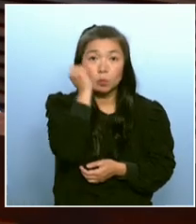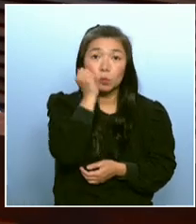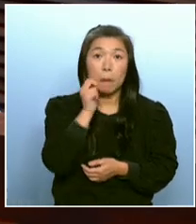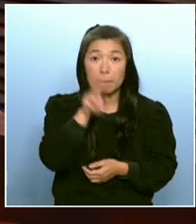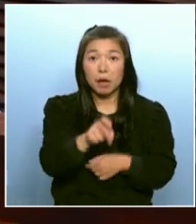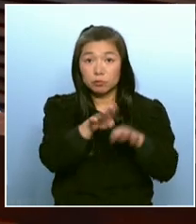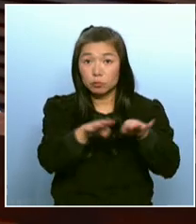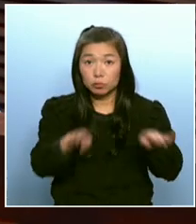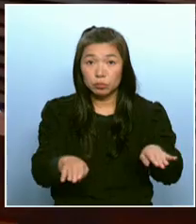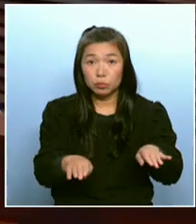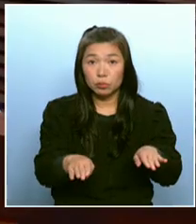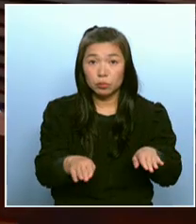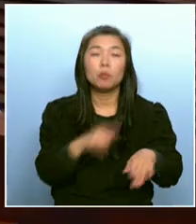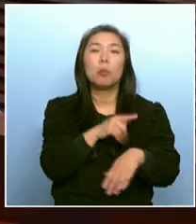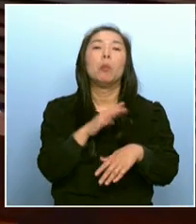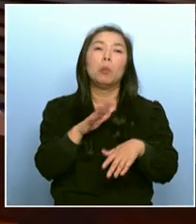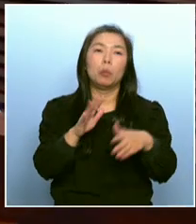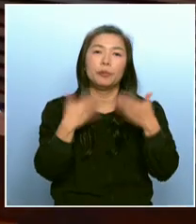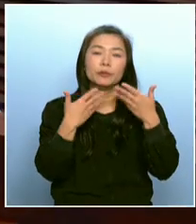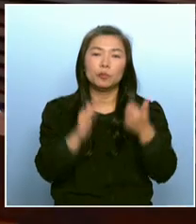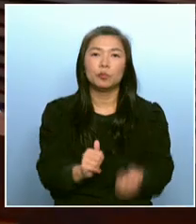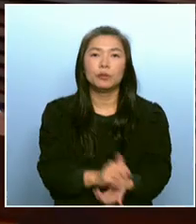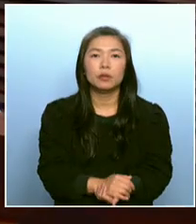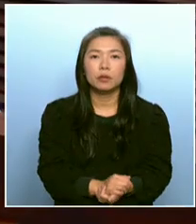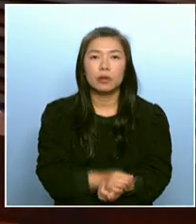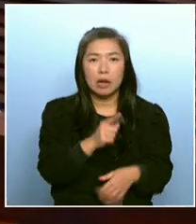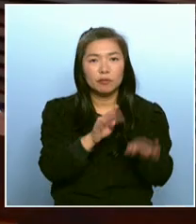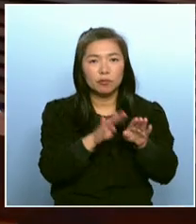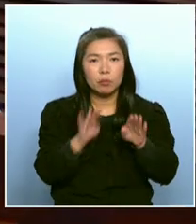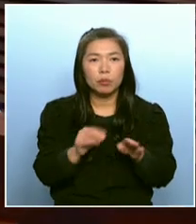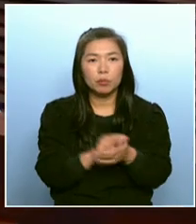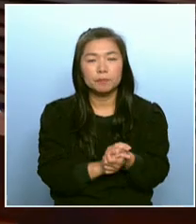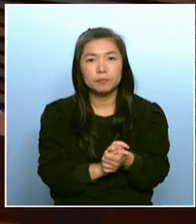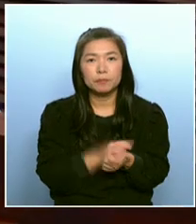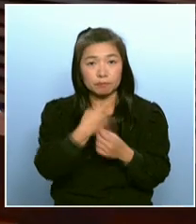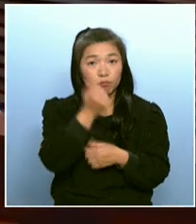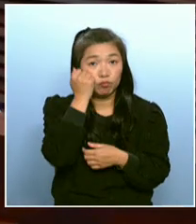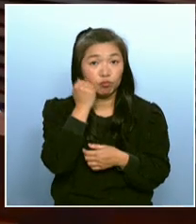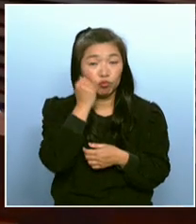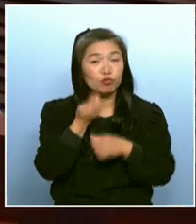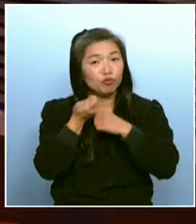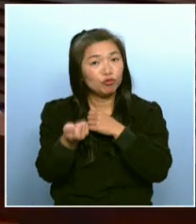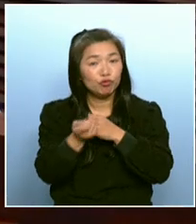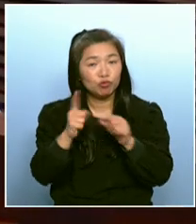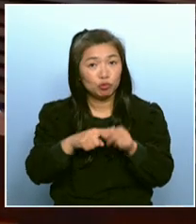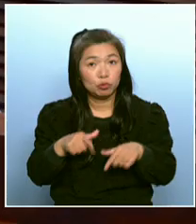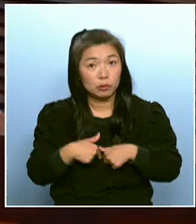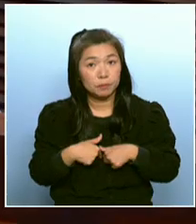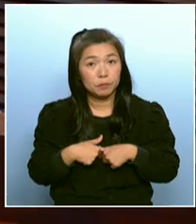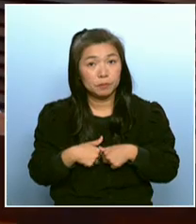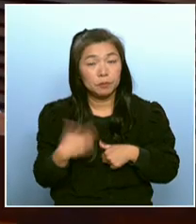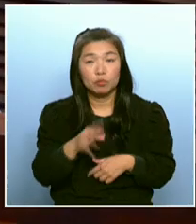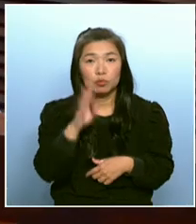have observed in the district many occasions elderly persons really like seeing